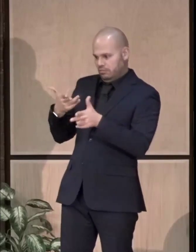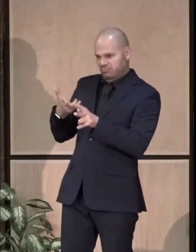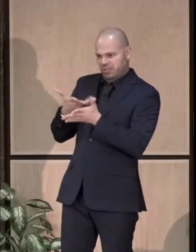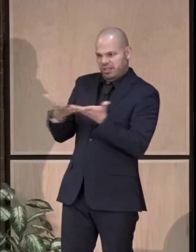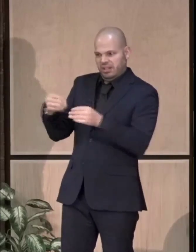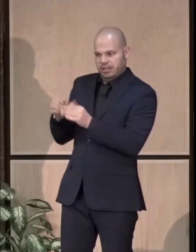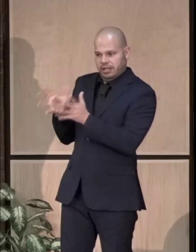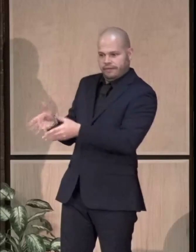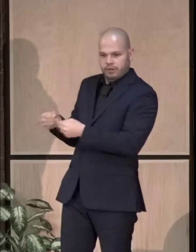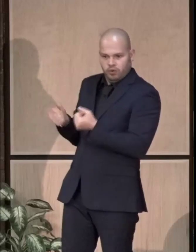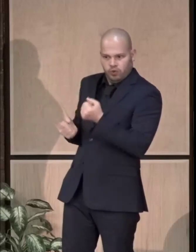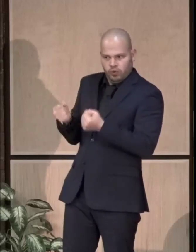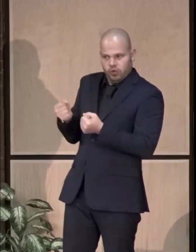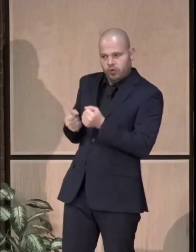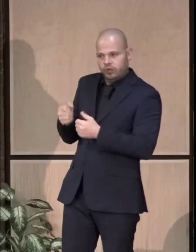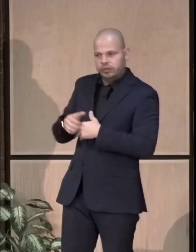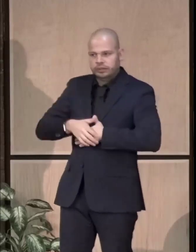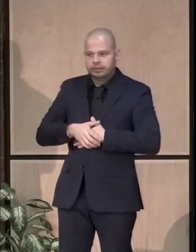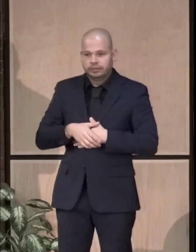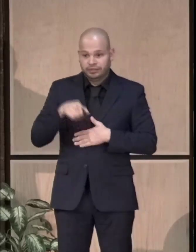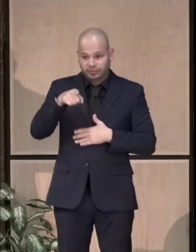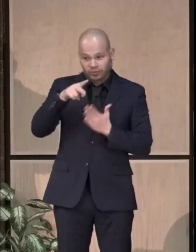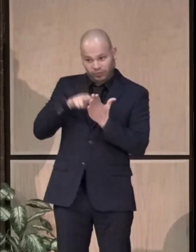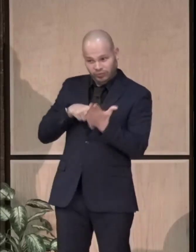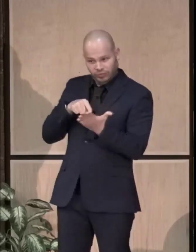What did you take that to mean?